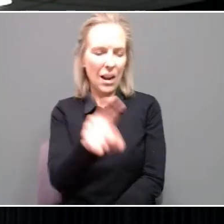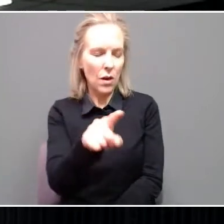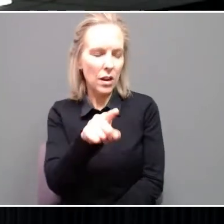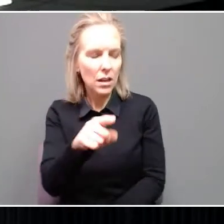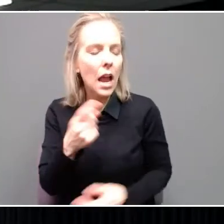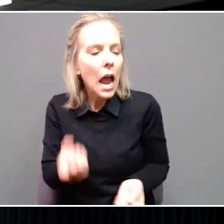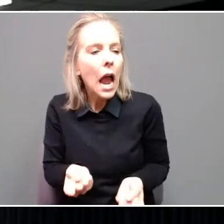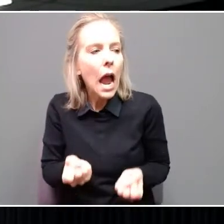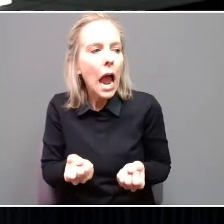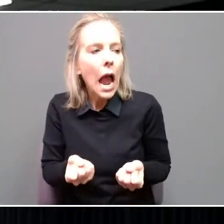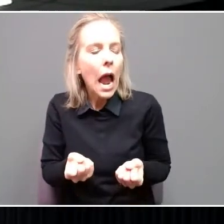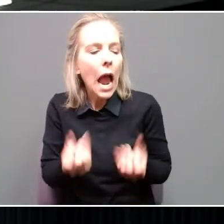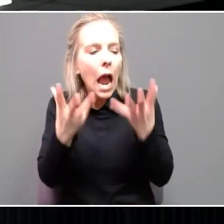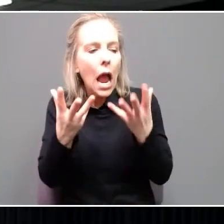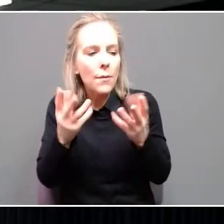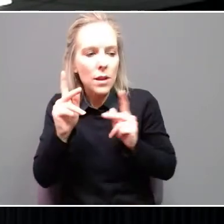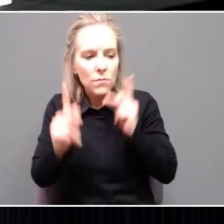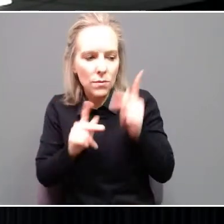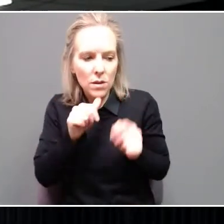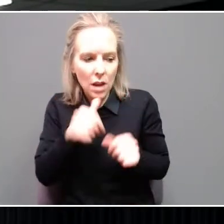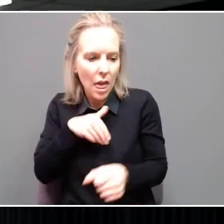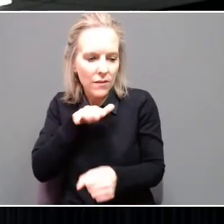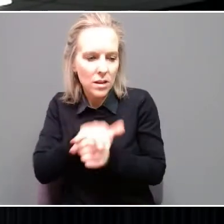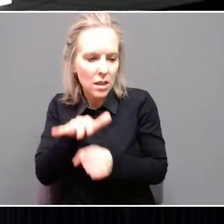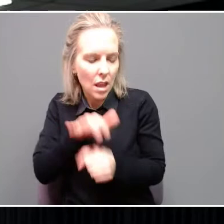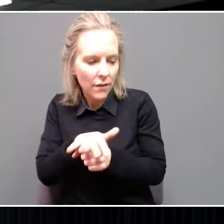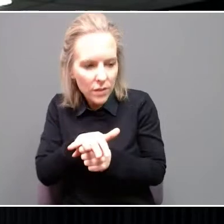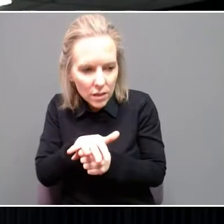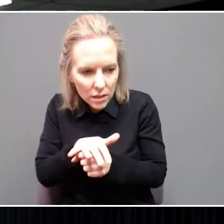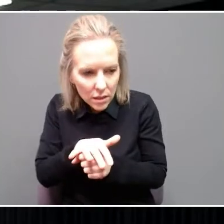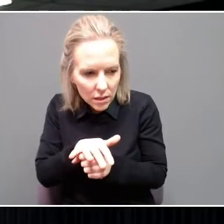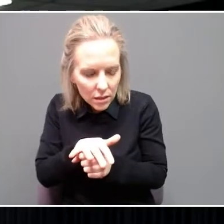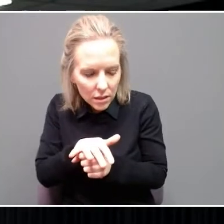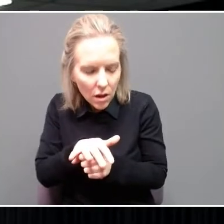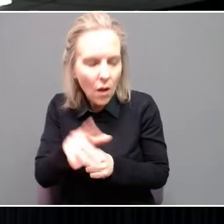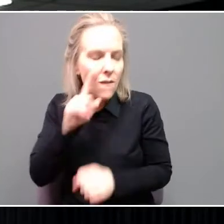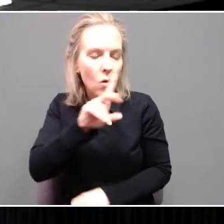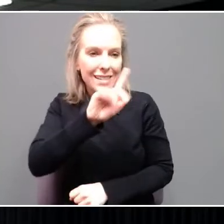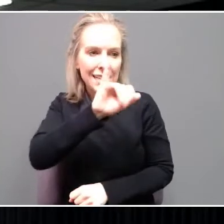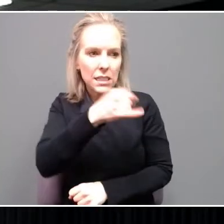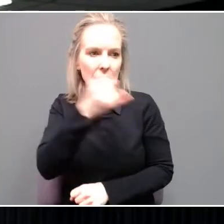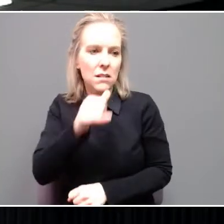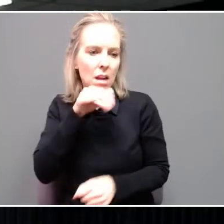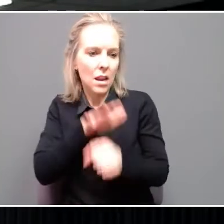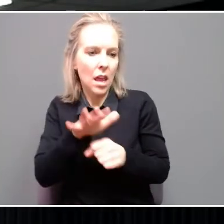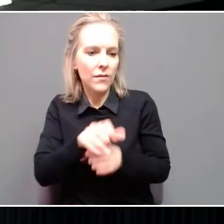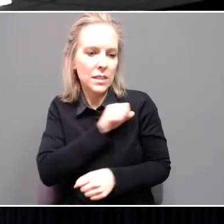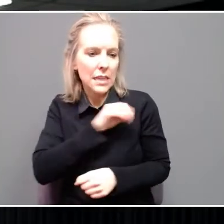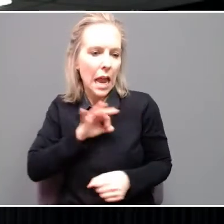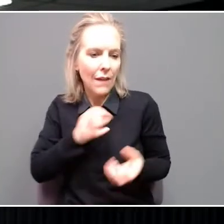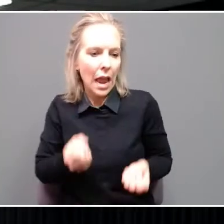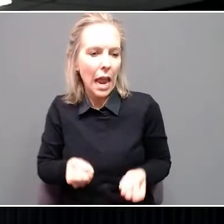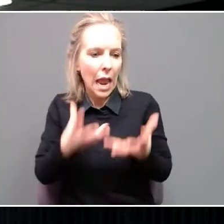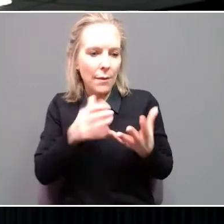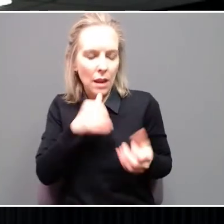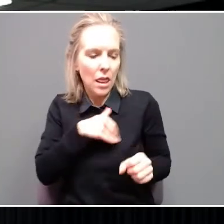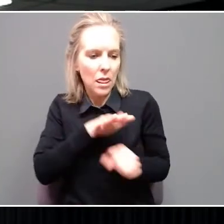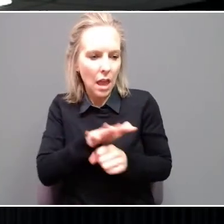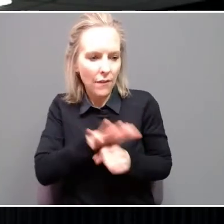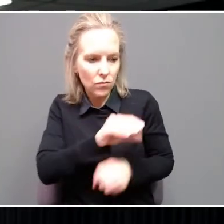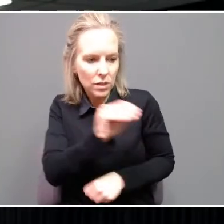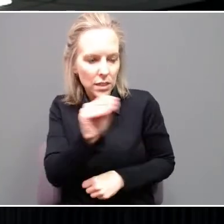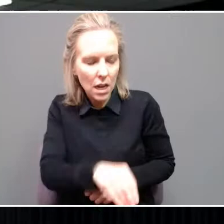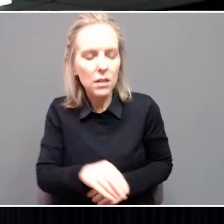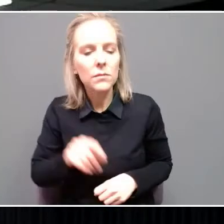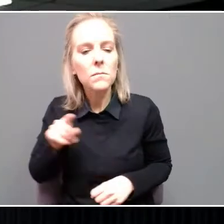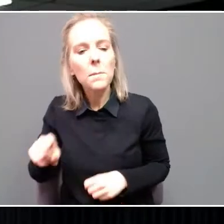shorthanded? What's the number of employees we're shorthanded in juvenile justice? And secondly, do you have any idea how much it's going to cost to do the upgrades to facilities